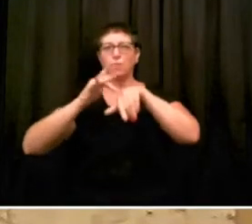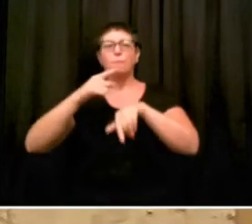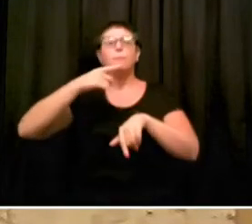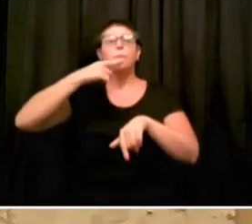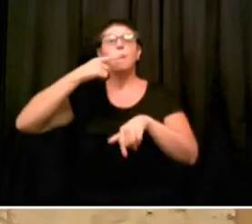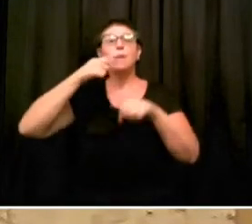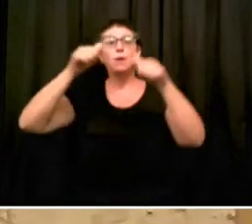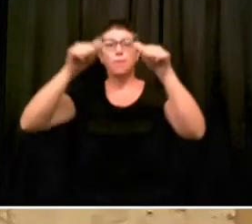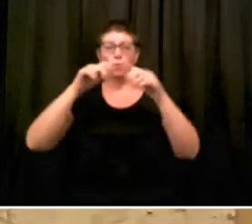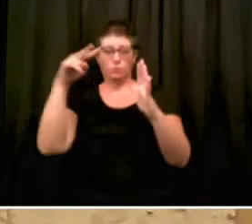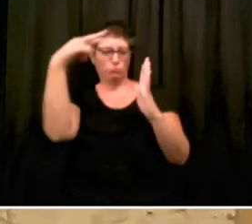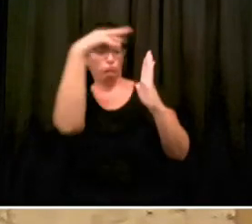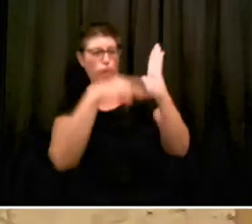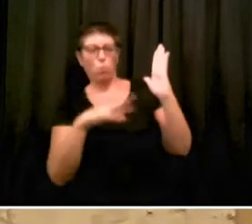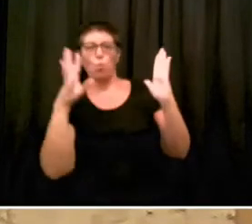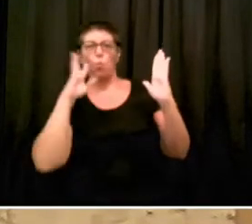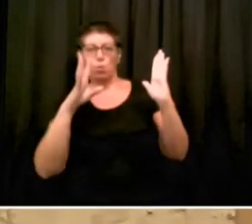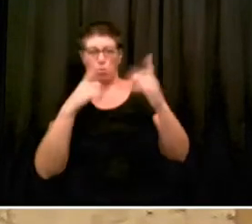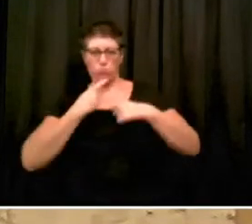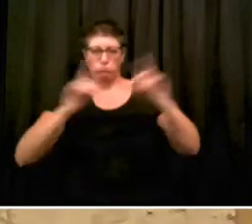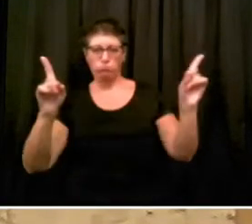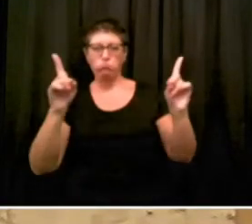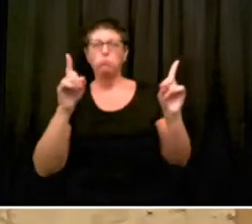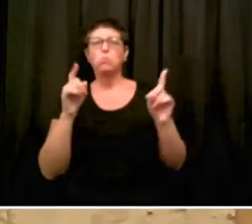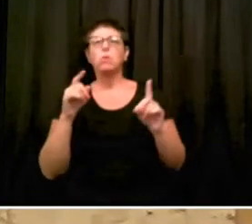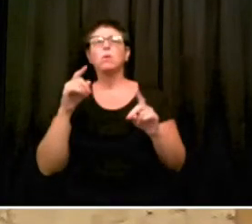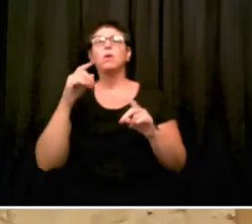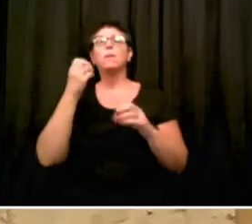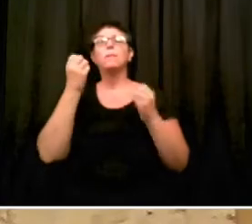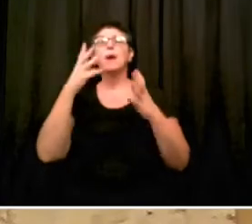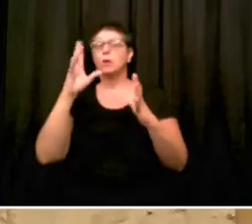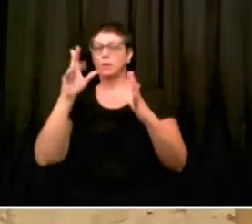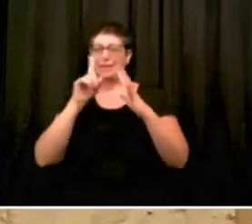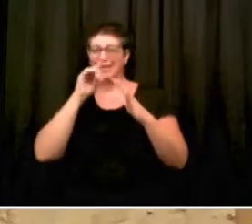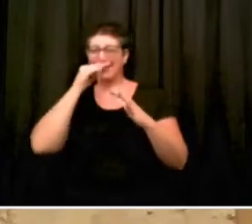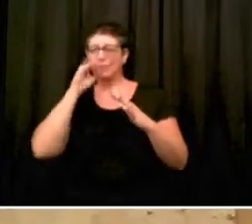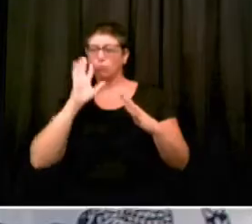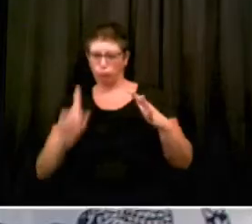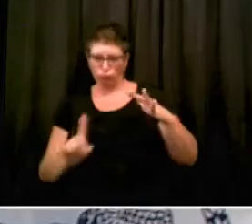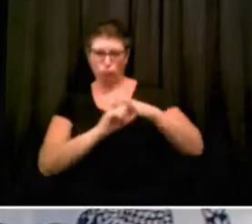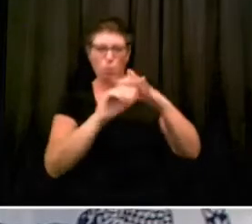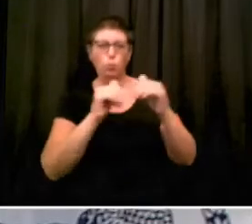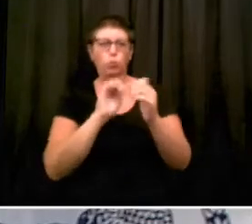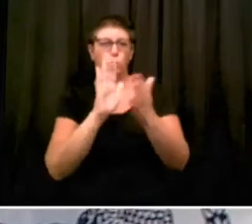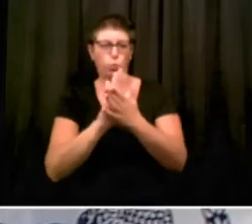specific guidance as how we go forward as it pertains to attendance. Go ahead, Dan.